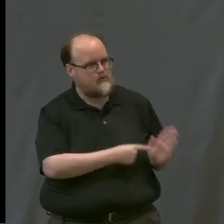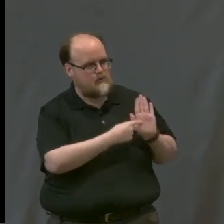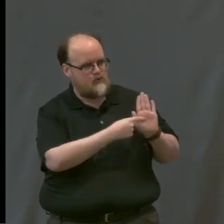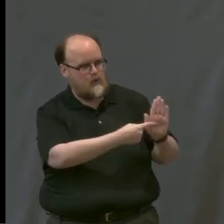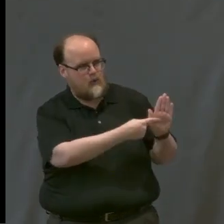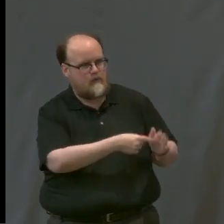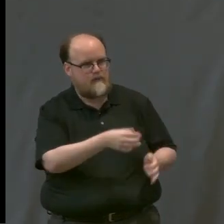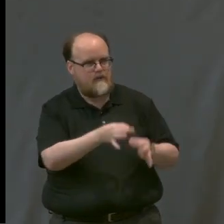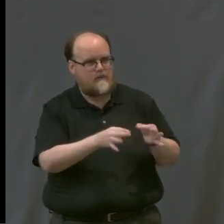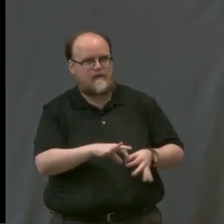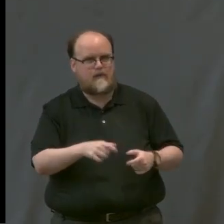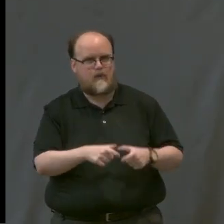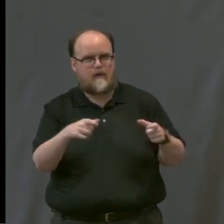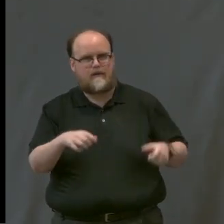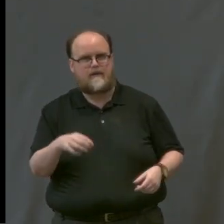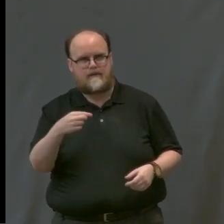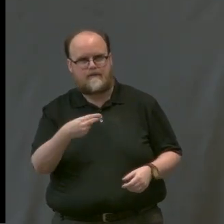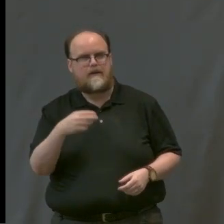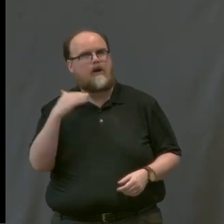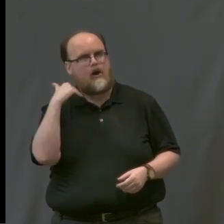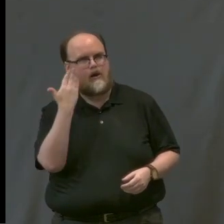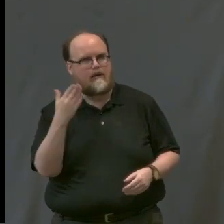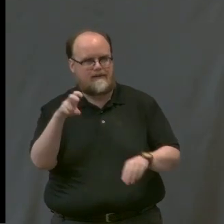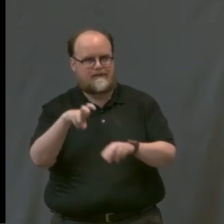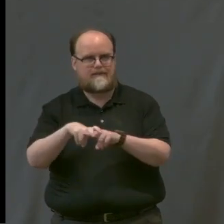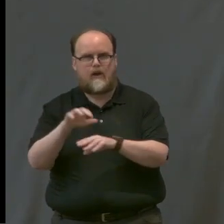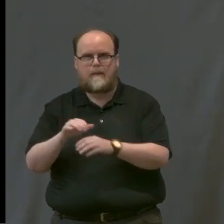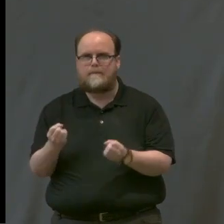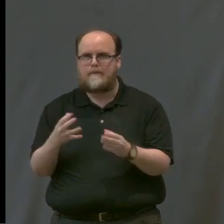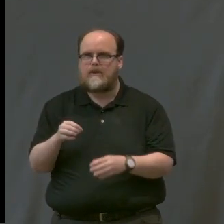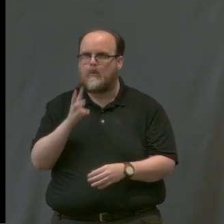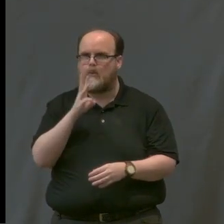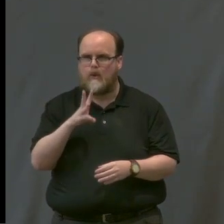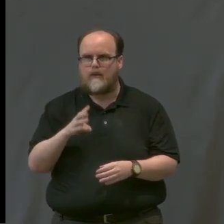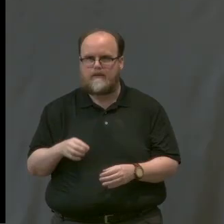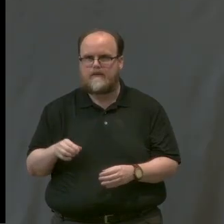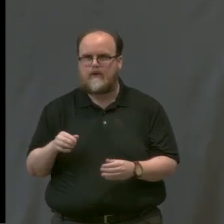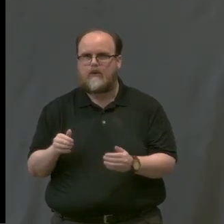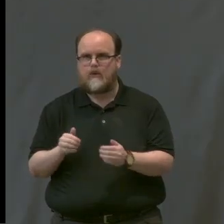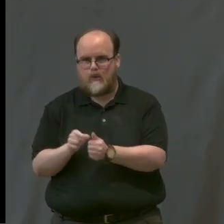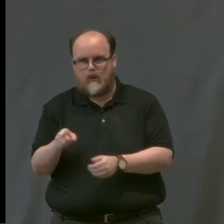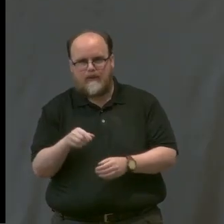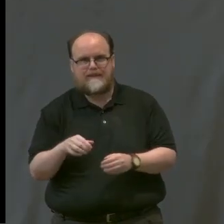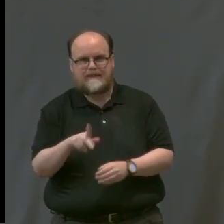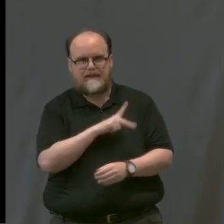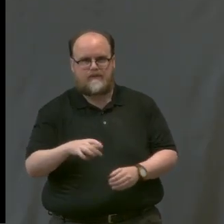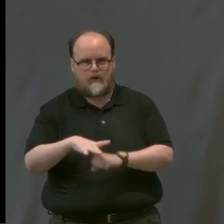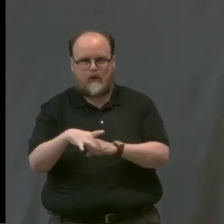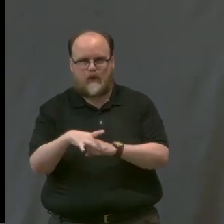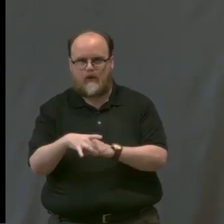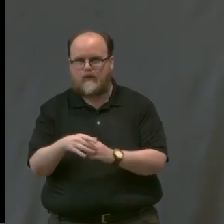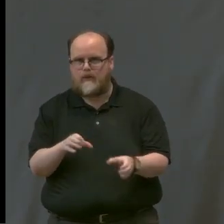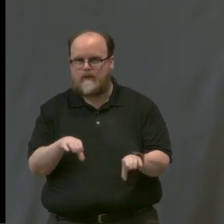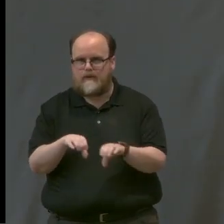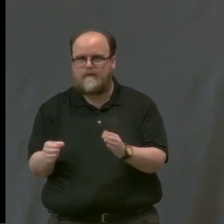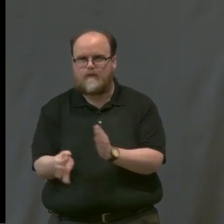of the great harlot who sits on many waters, with whom the kings of the earth committed fornication, and the inhabitants